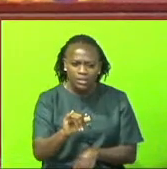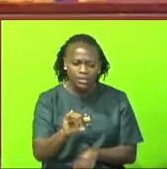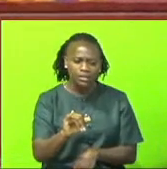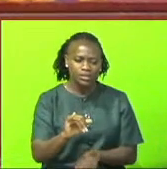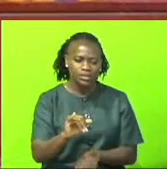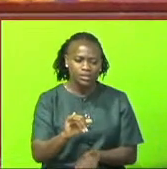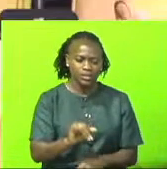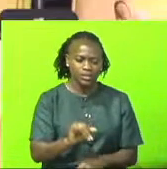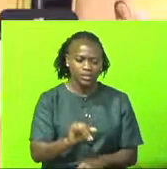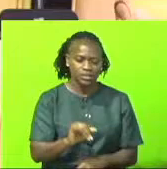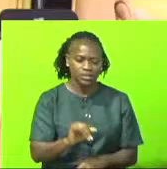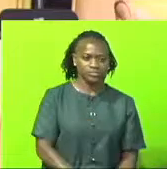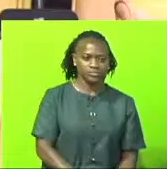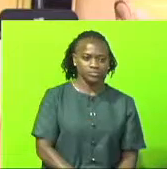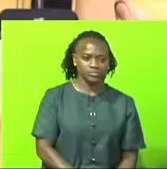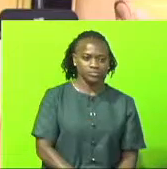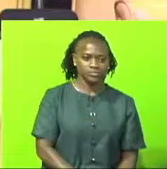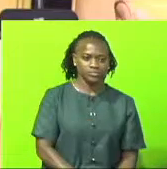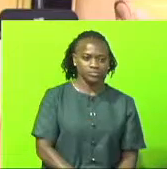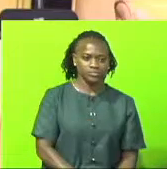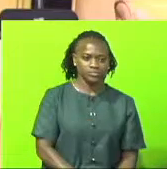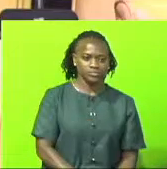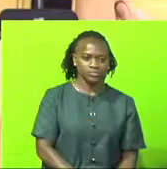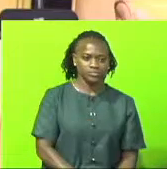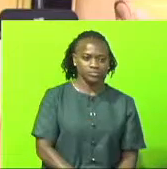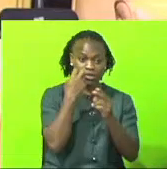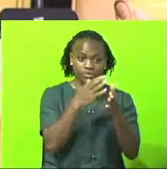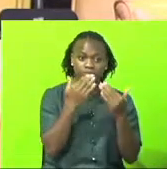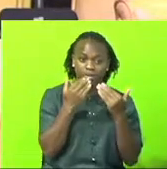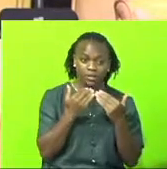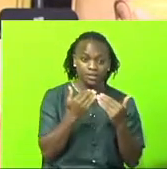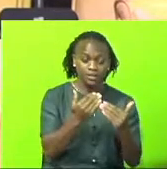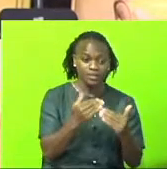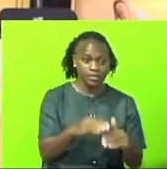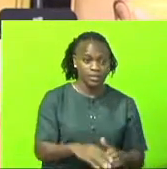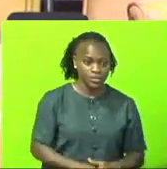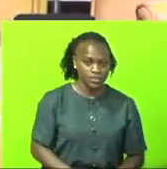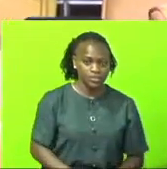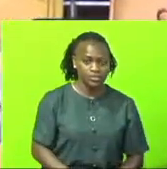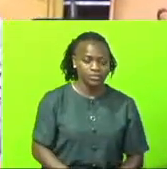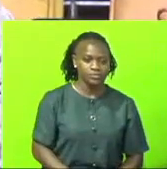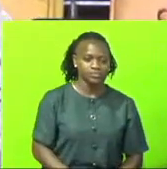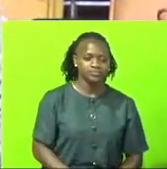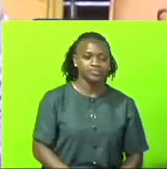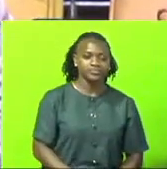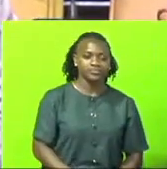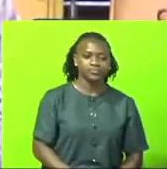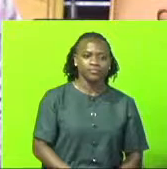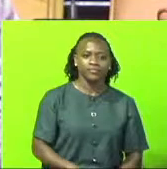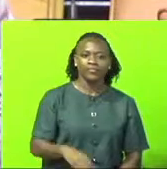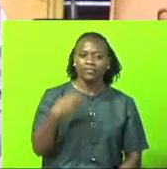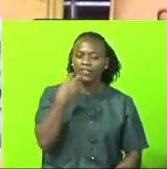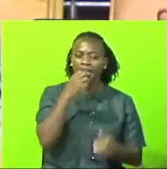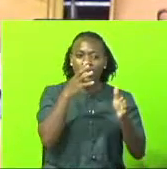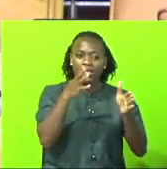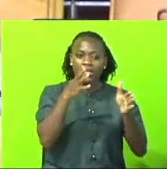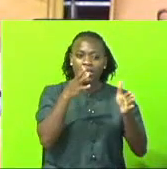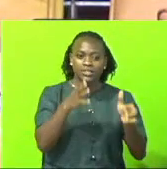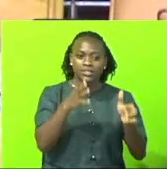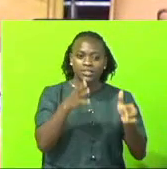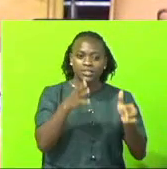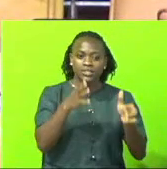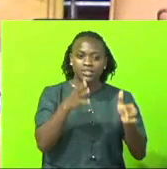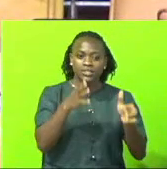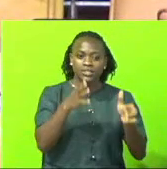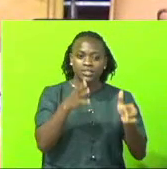Yes, Right Honorable Speaker, thank you very much. Mr. Speaker, the majority